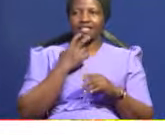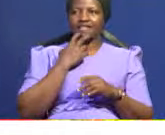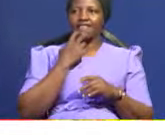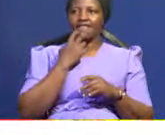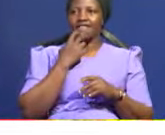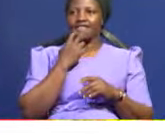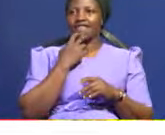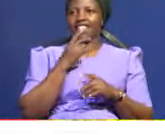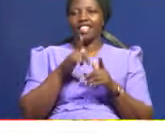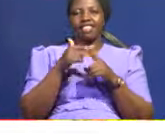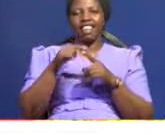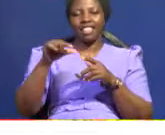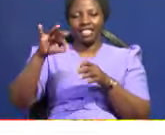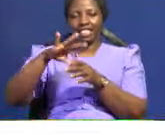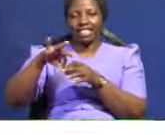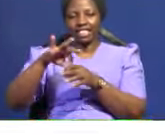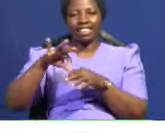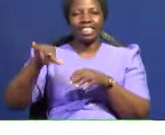We had a cup of tea.